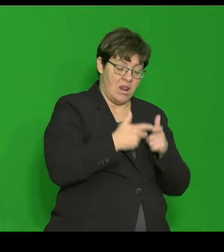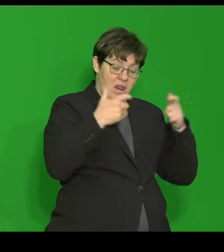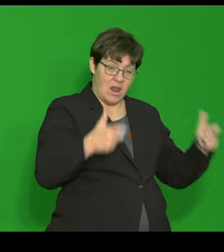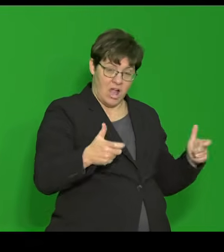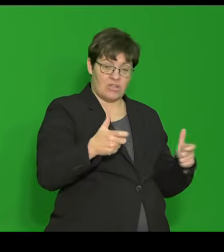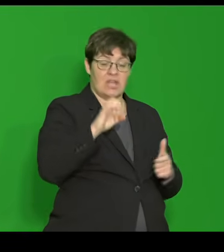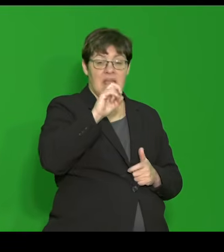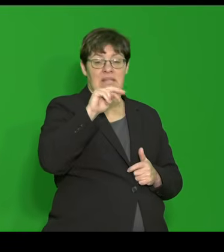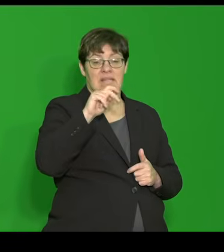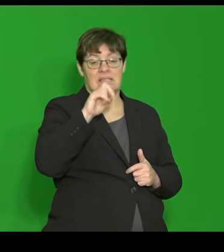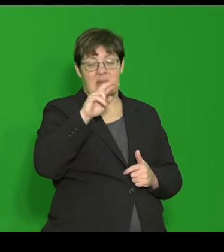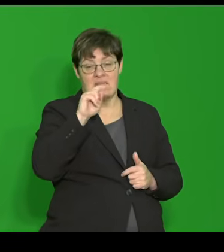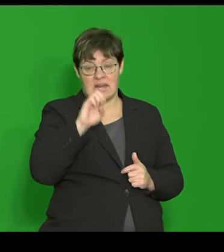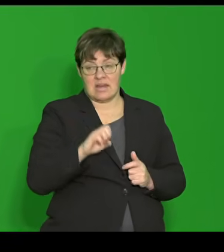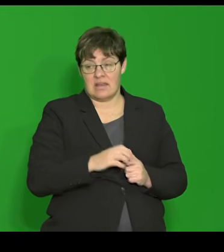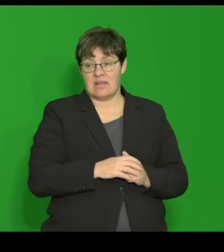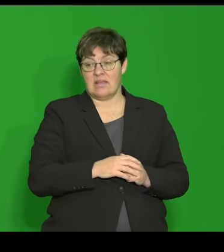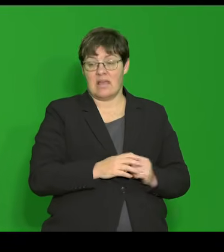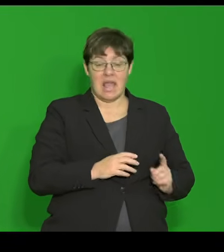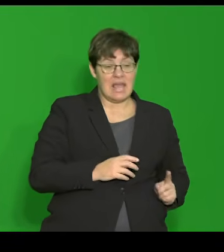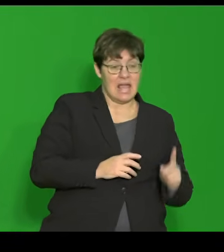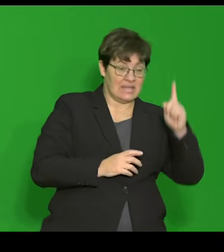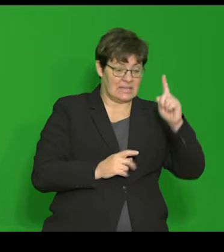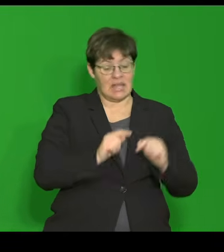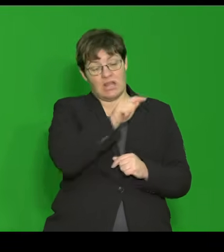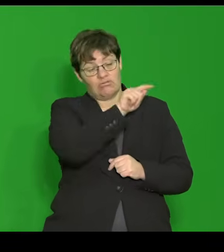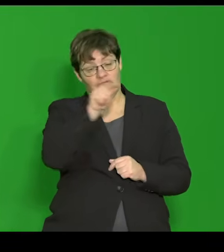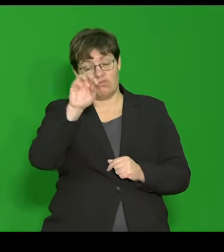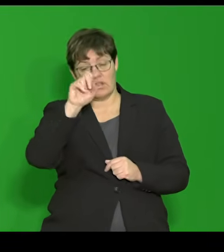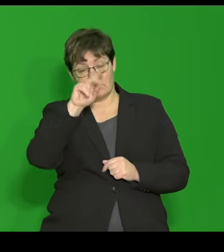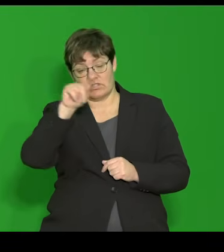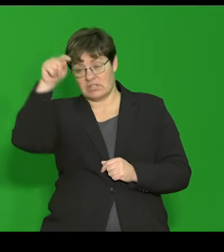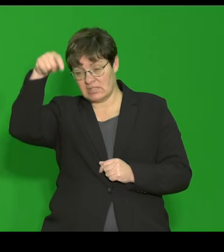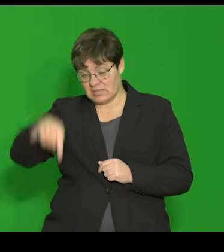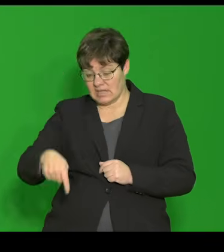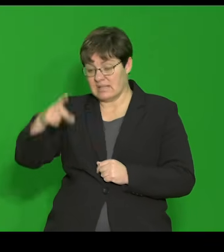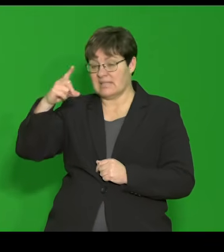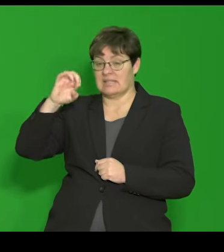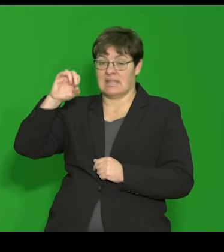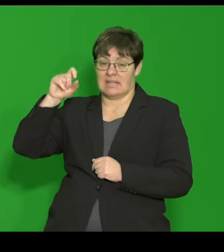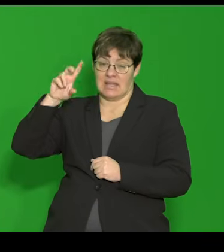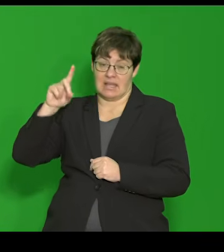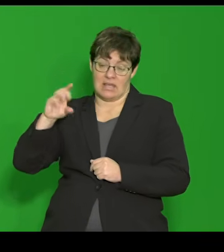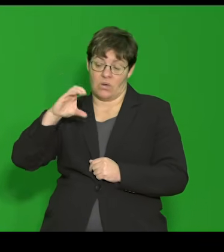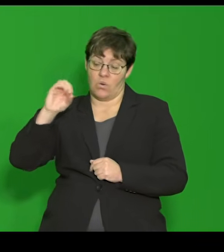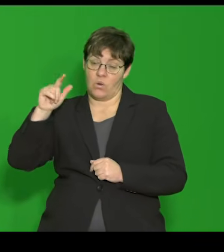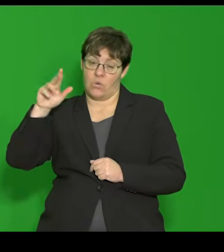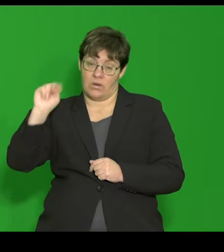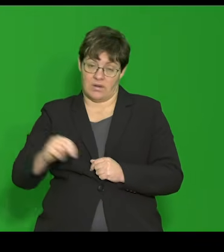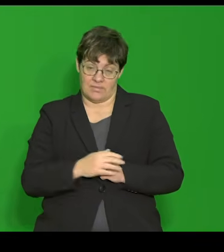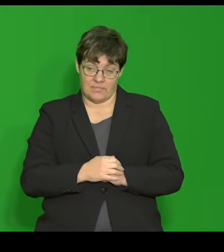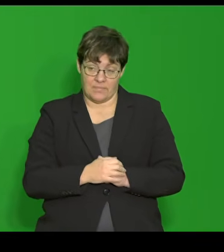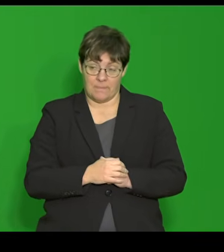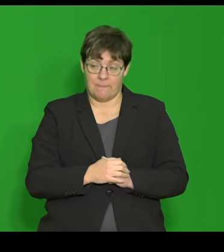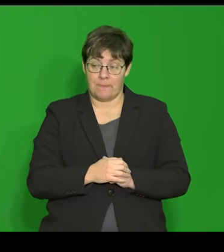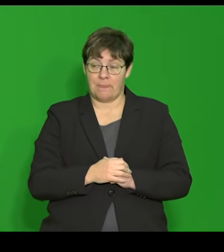into the large intestine. Here we see that as the ascending colon, the transverse colon, and then E will